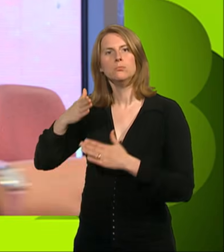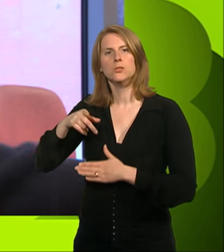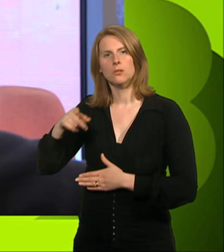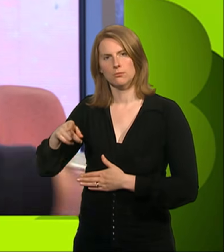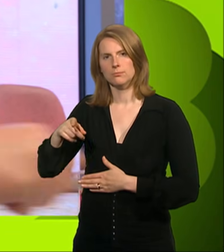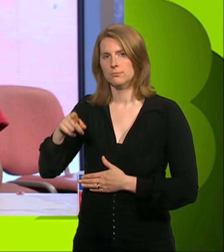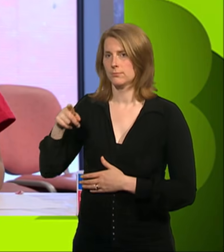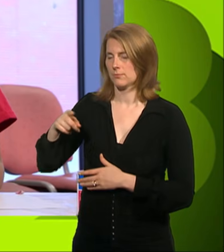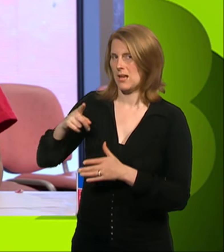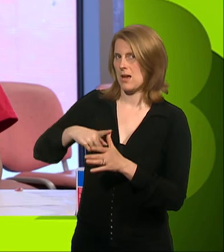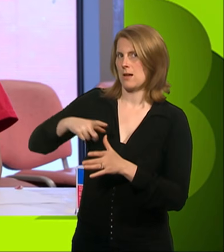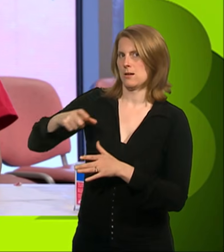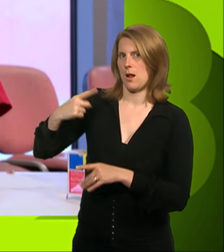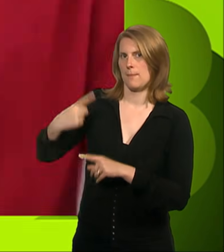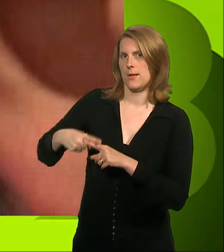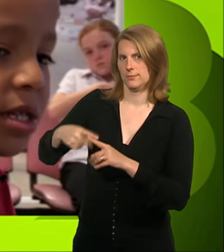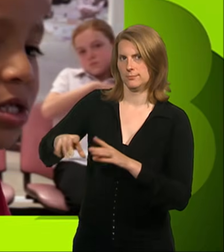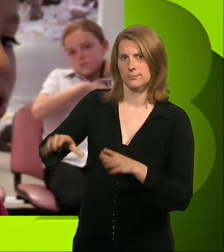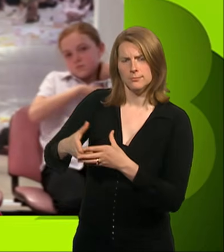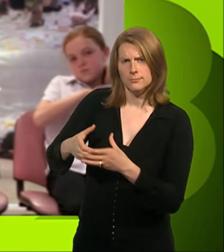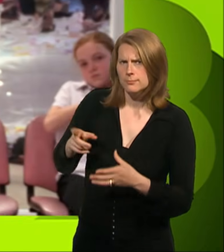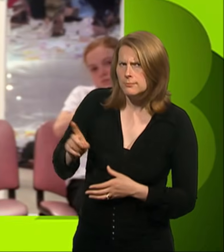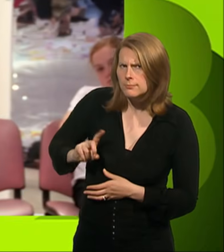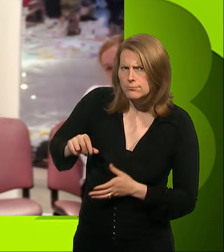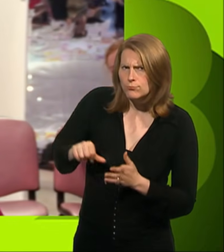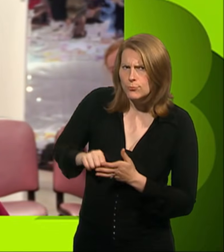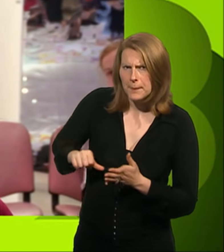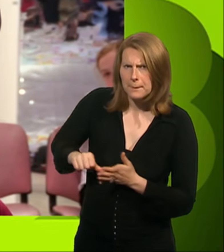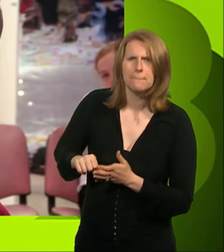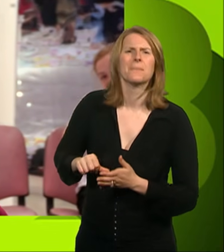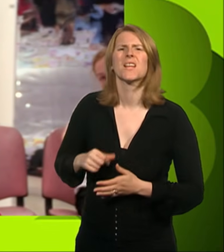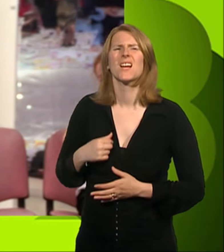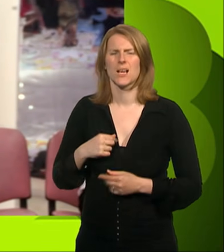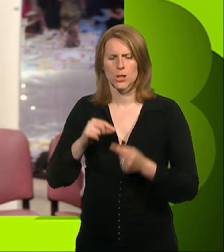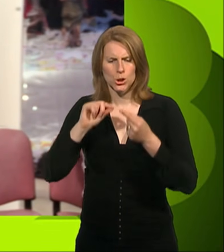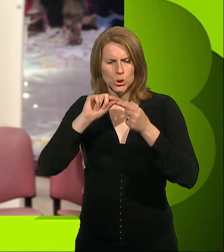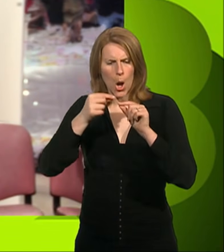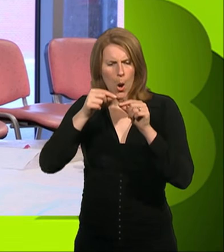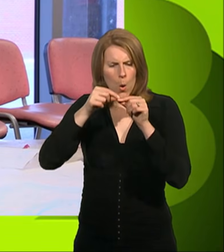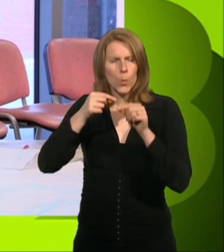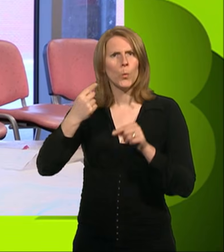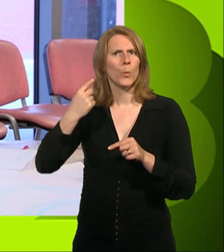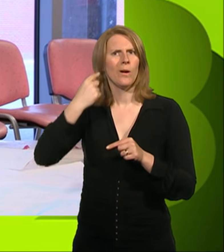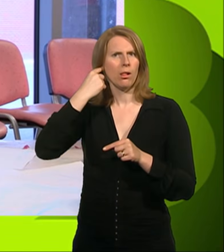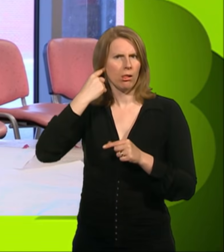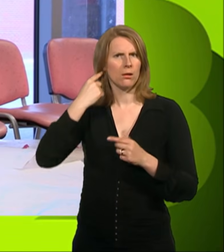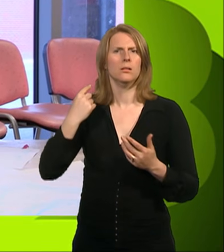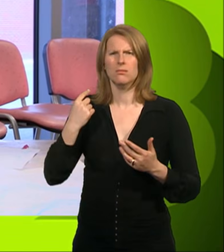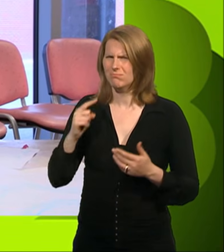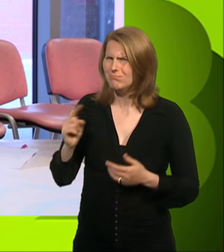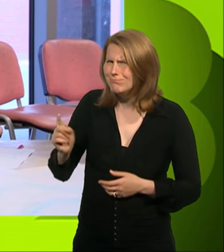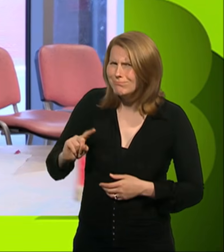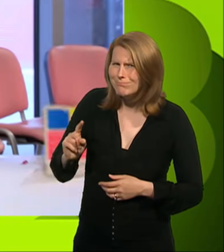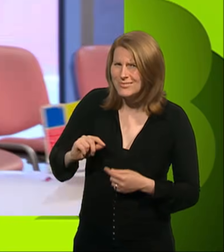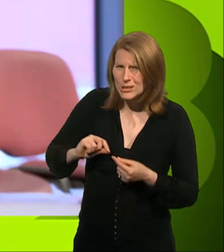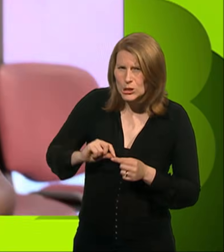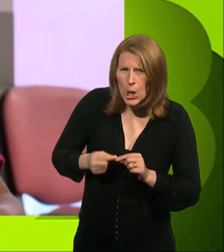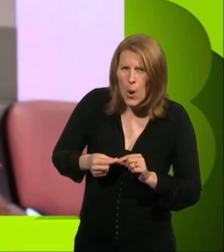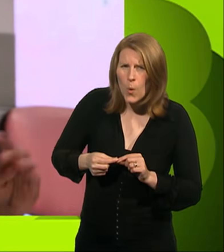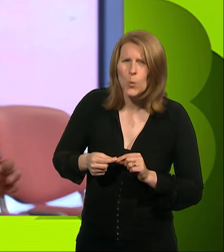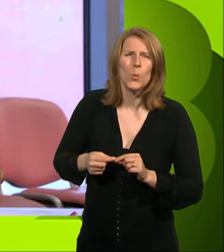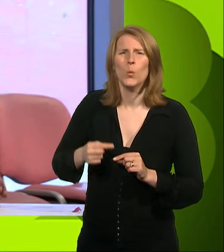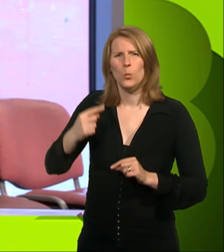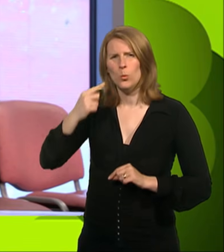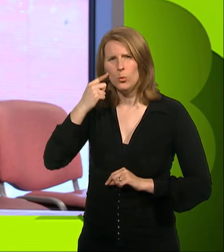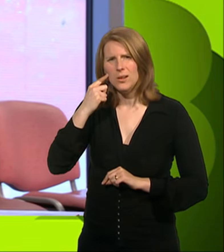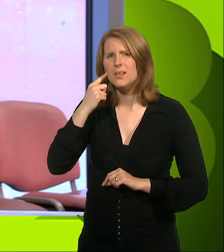Hassan, can you hear me? What's the problem? The stone is stuck in this ear. Pardon? He said he has a stone stuck